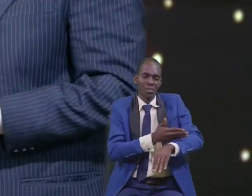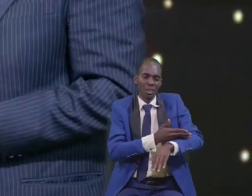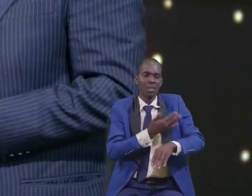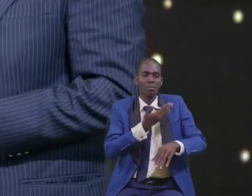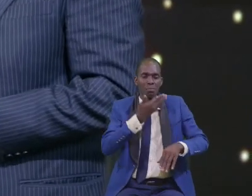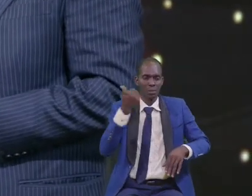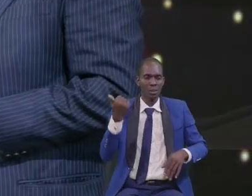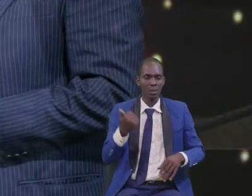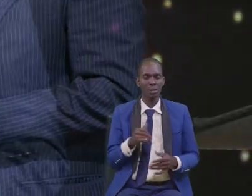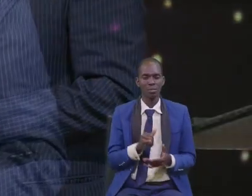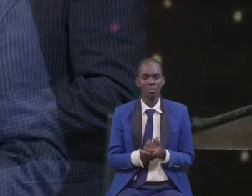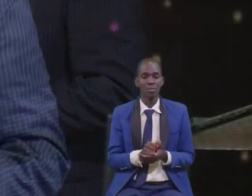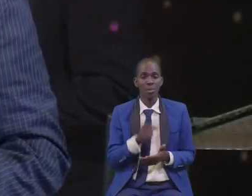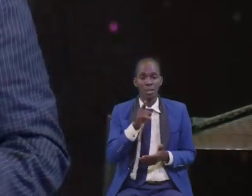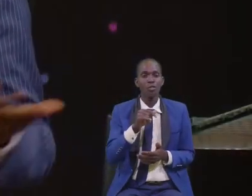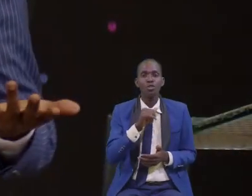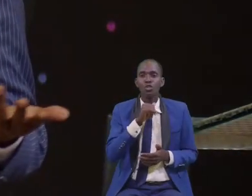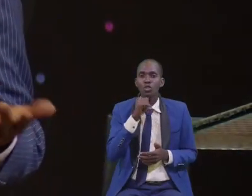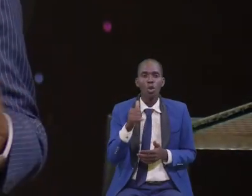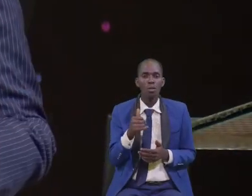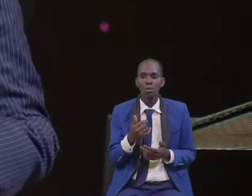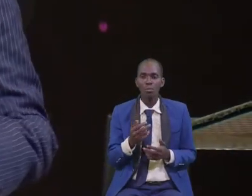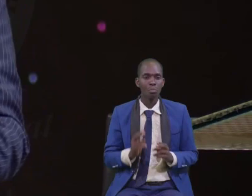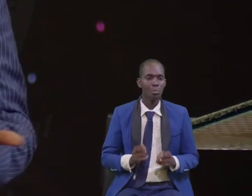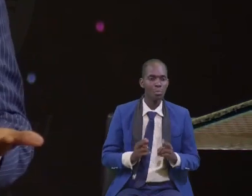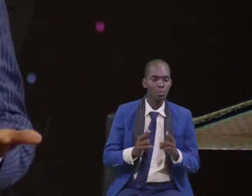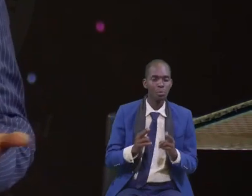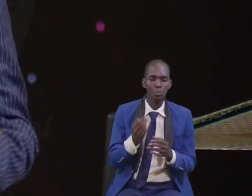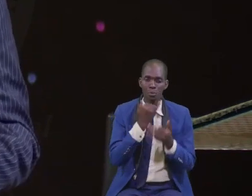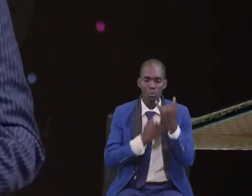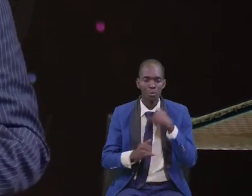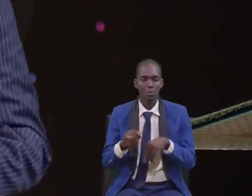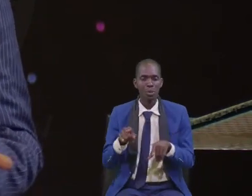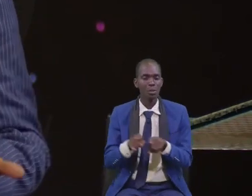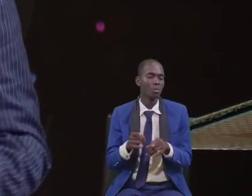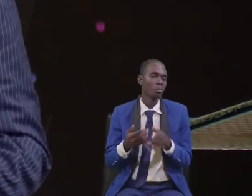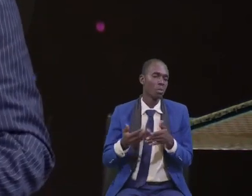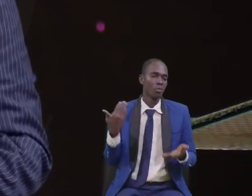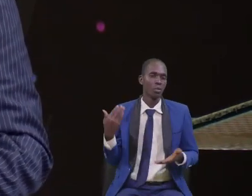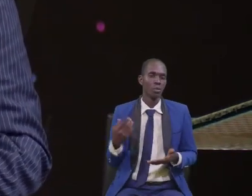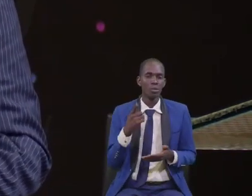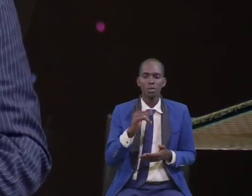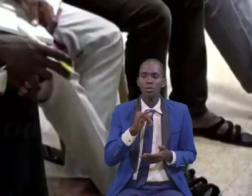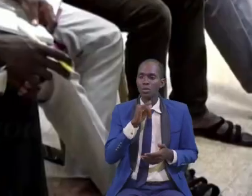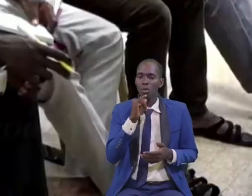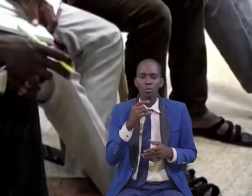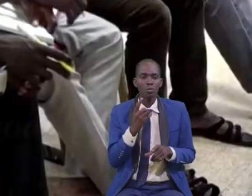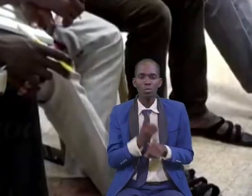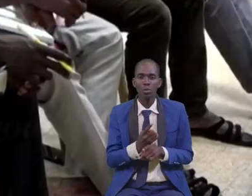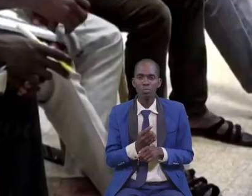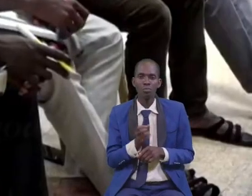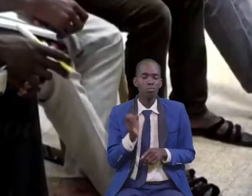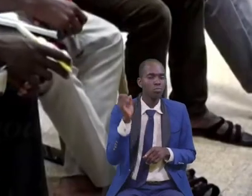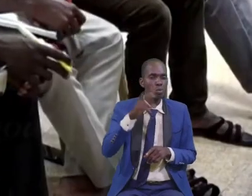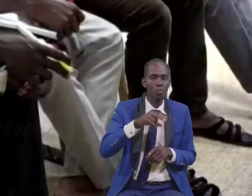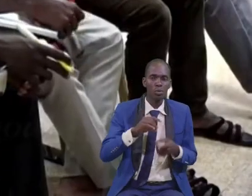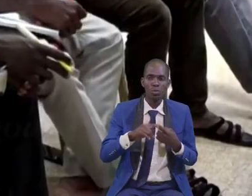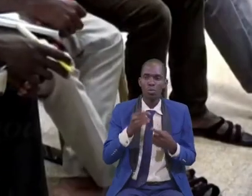as he used to be. He's not as boisterous as he used to be. He's not